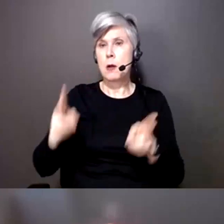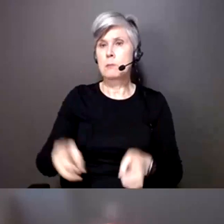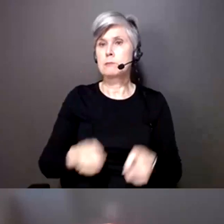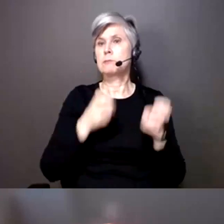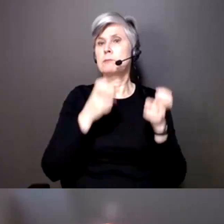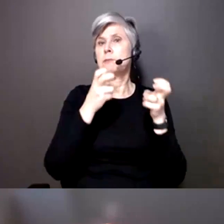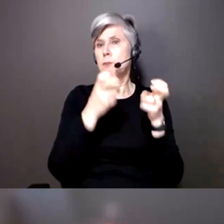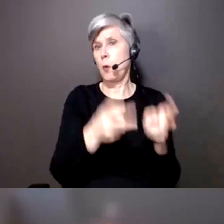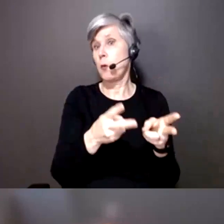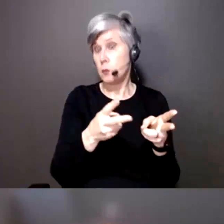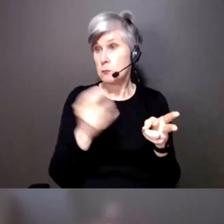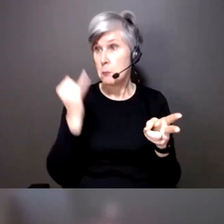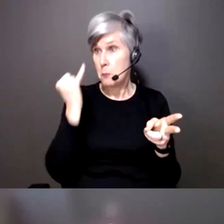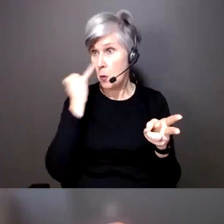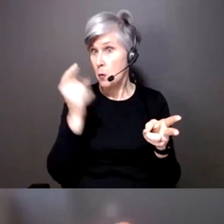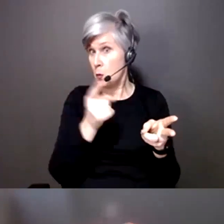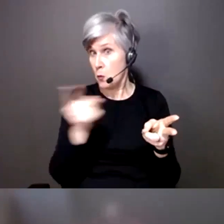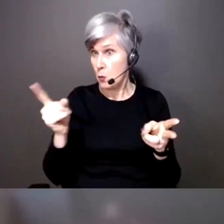workshop.